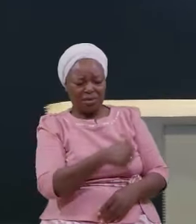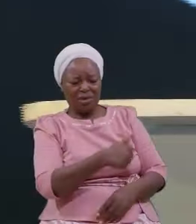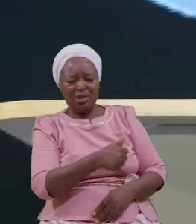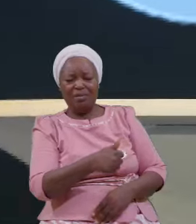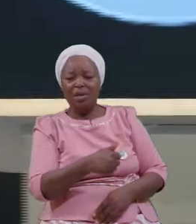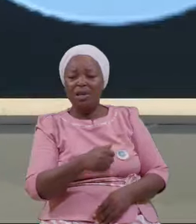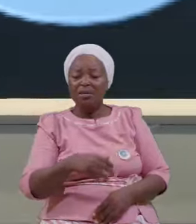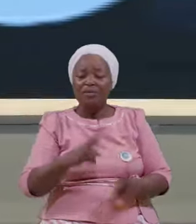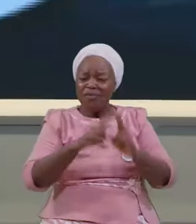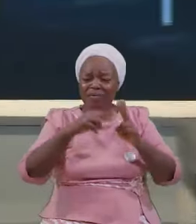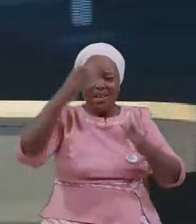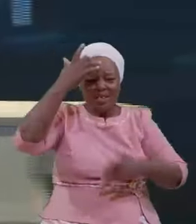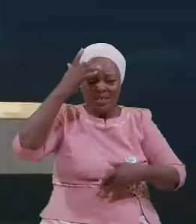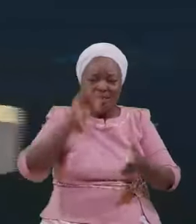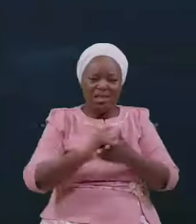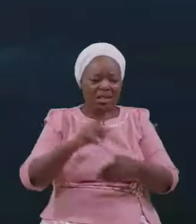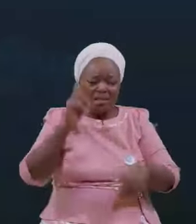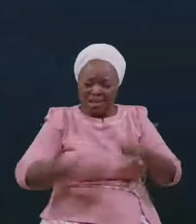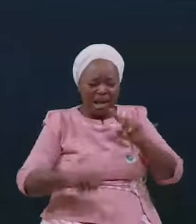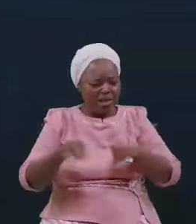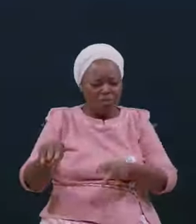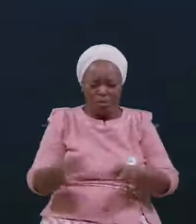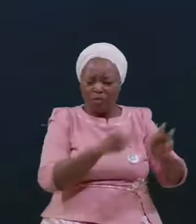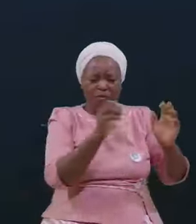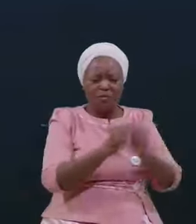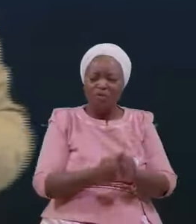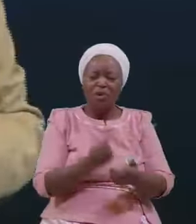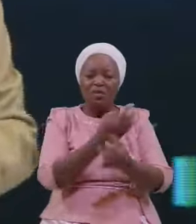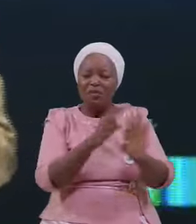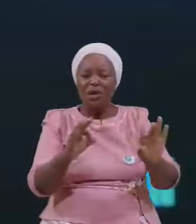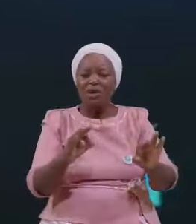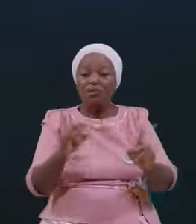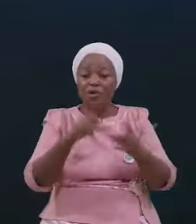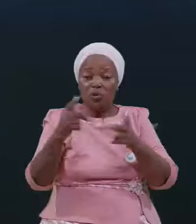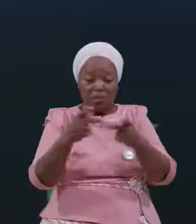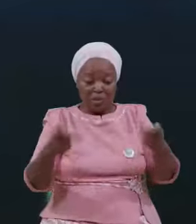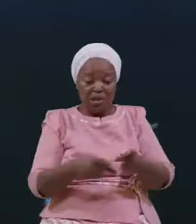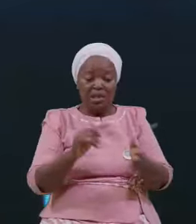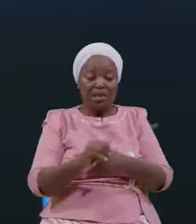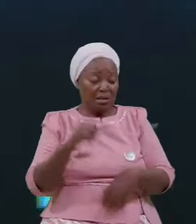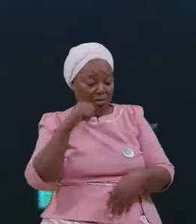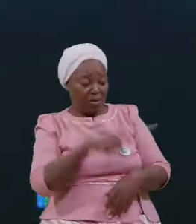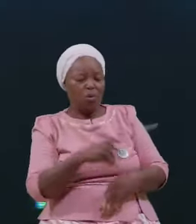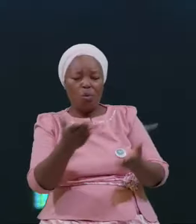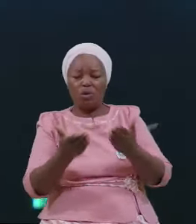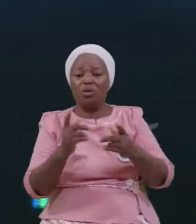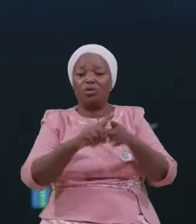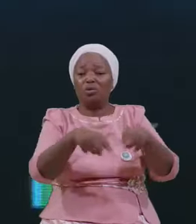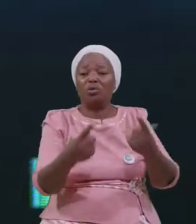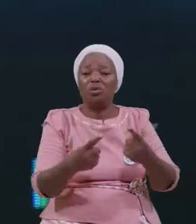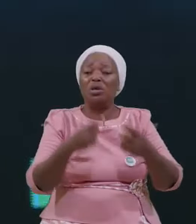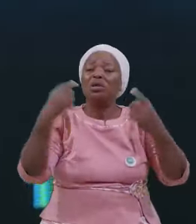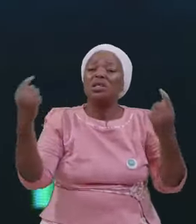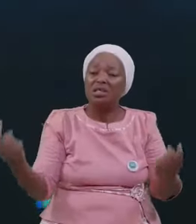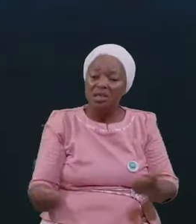she could not move with freedom to the places she wanted to go. Sin